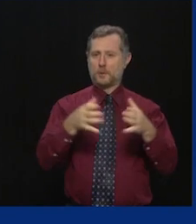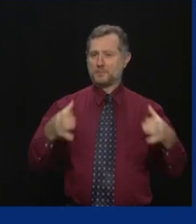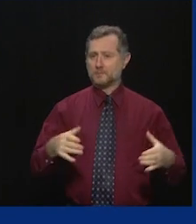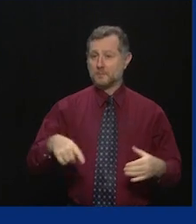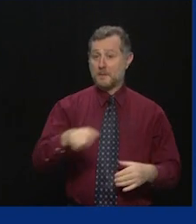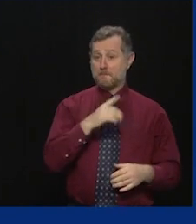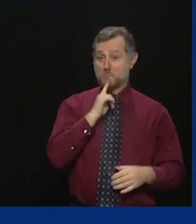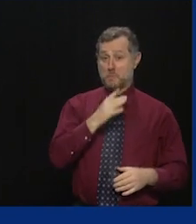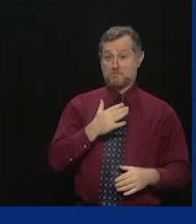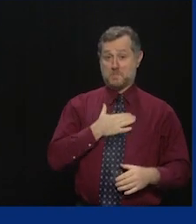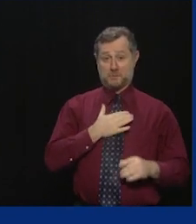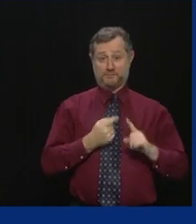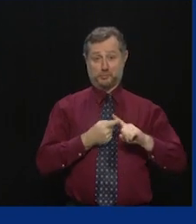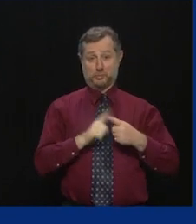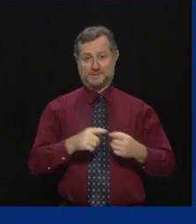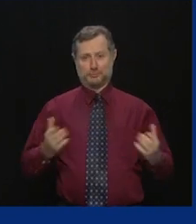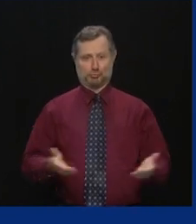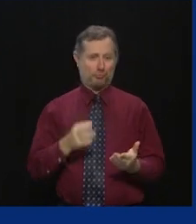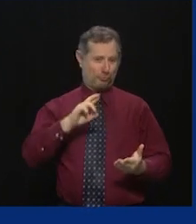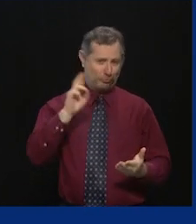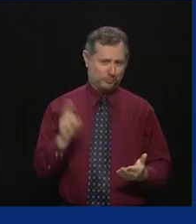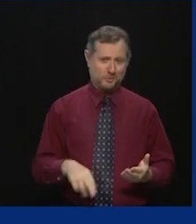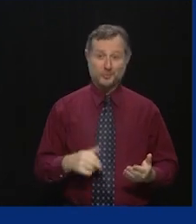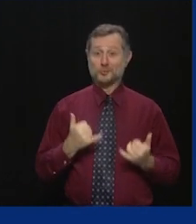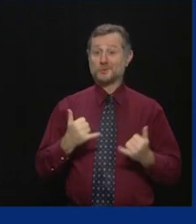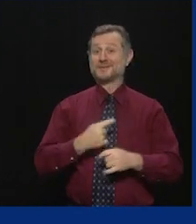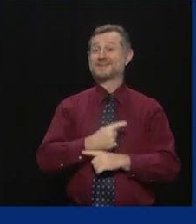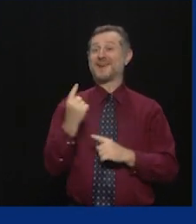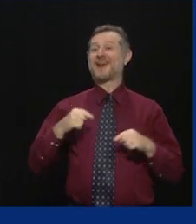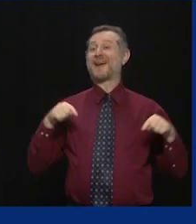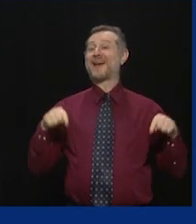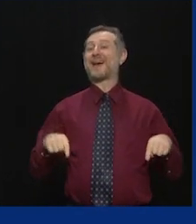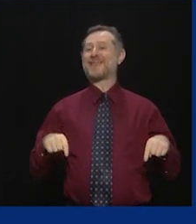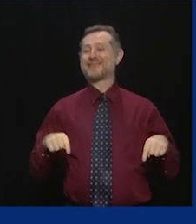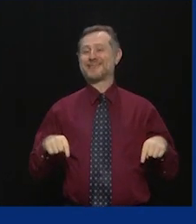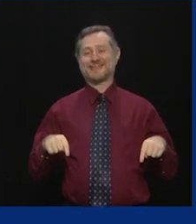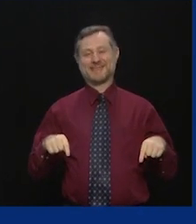here to witness this, and I'm really fired up and excited. Congratulations.